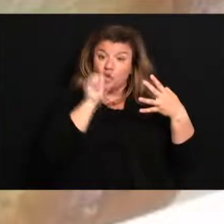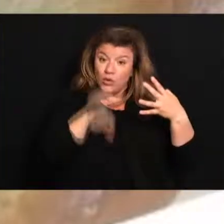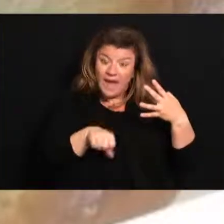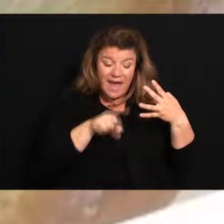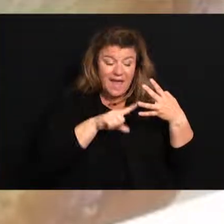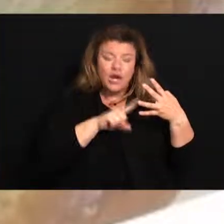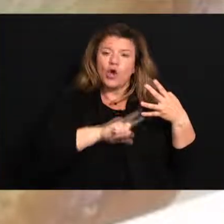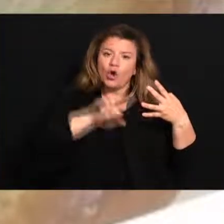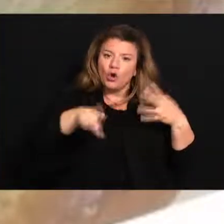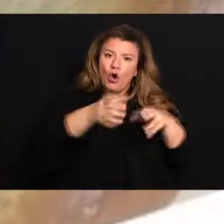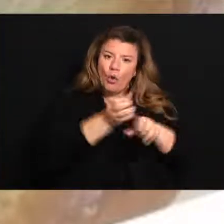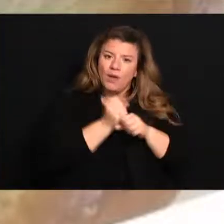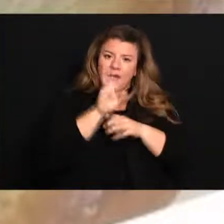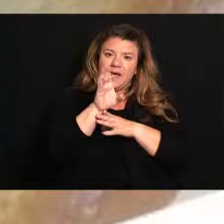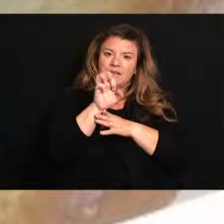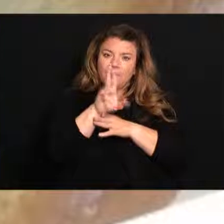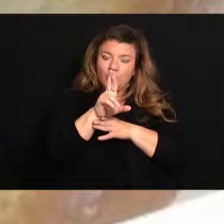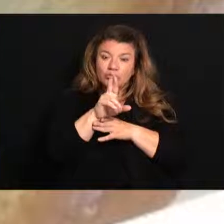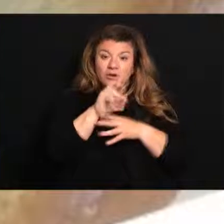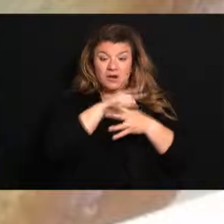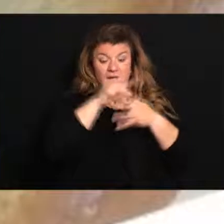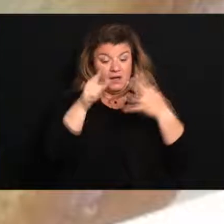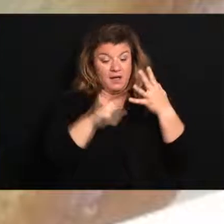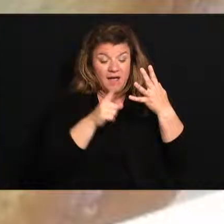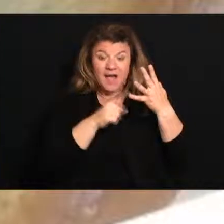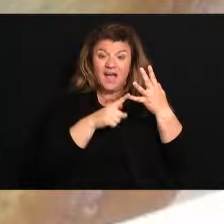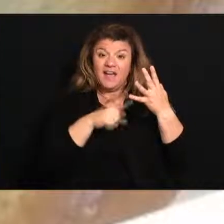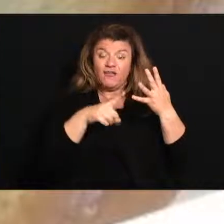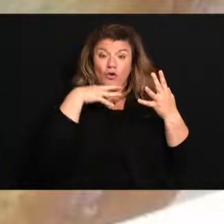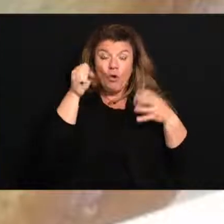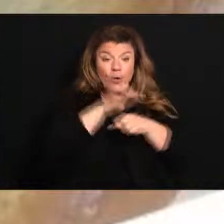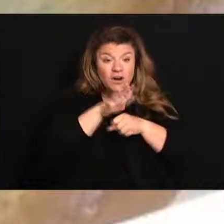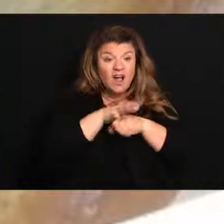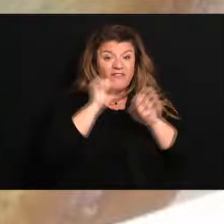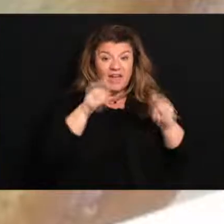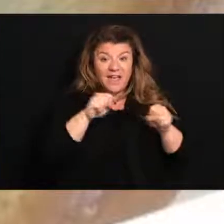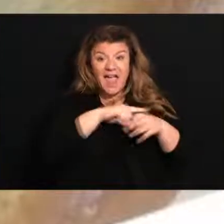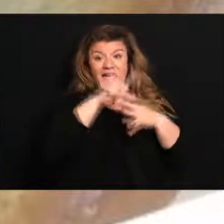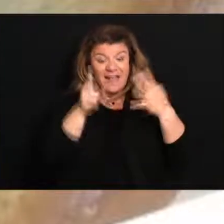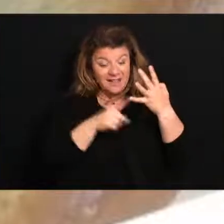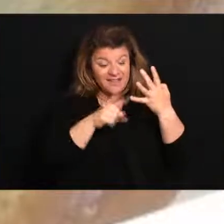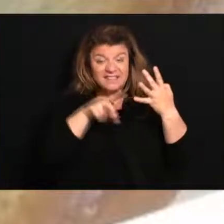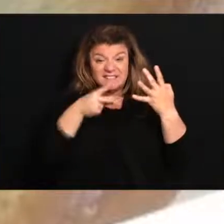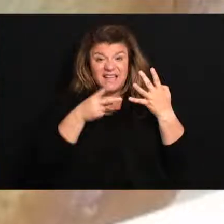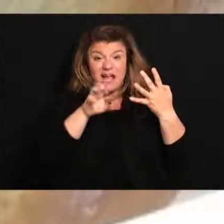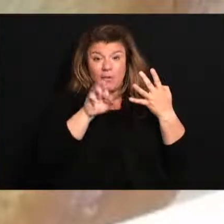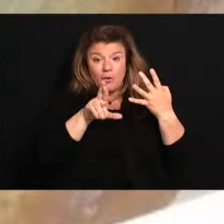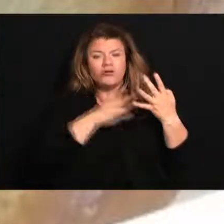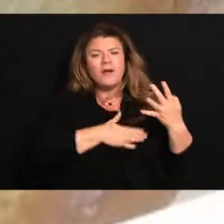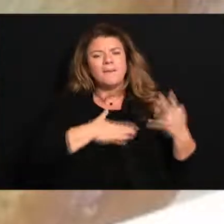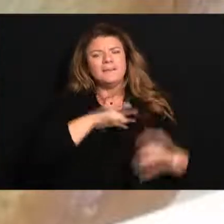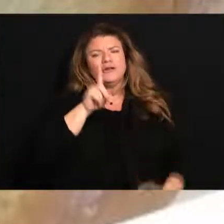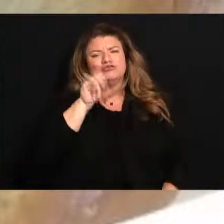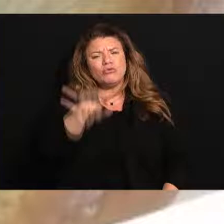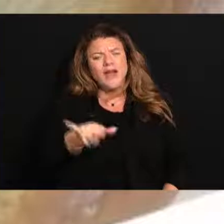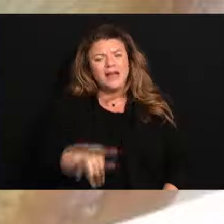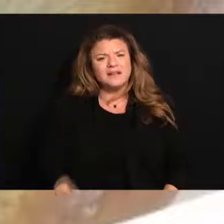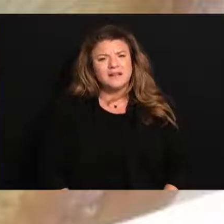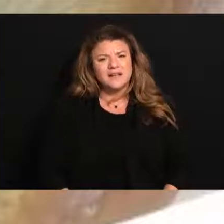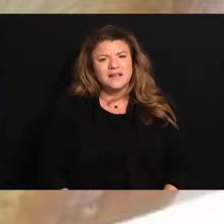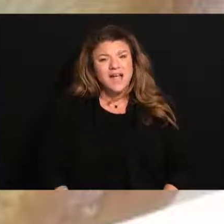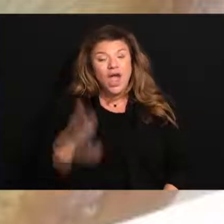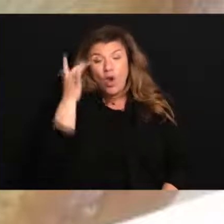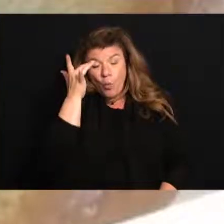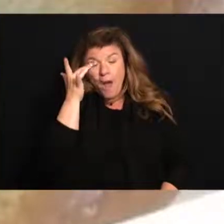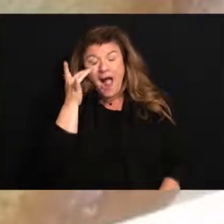please get the booster dose. And if you're eligible for a second booster dose, then please get that booster dose, because the